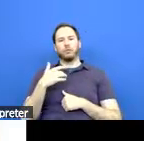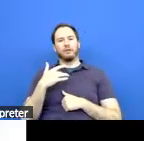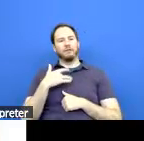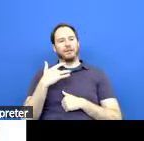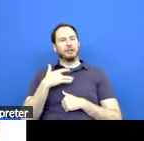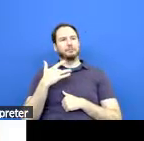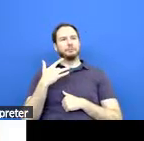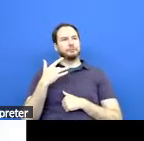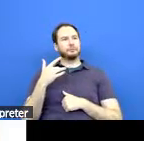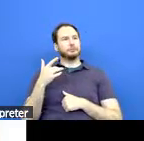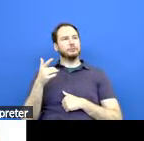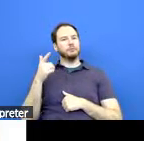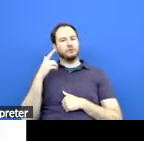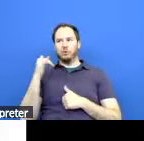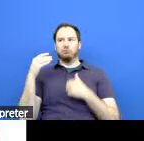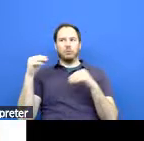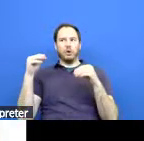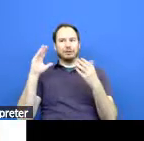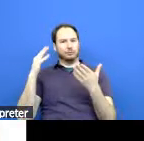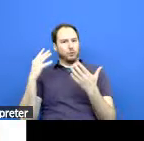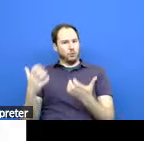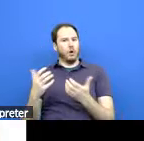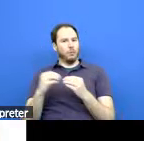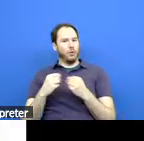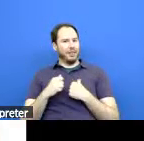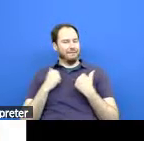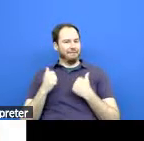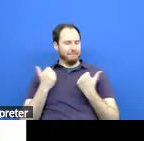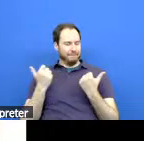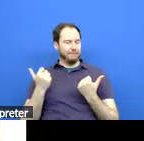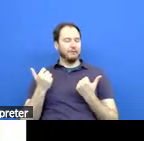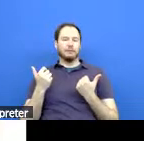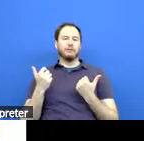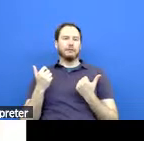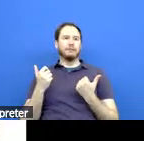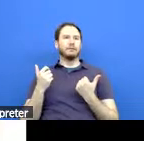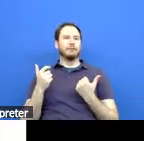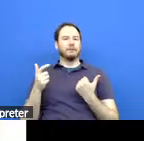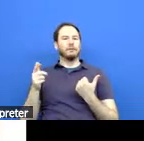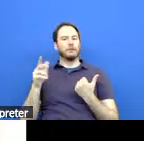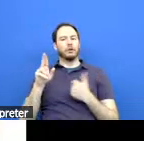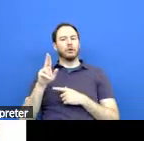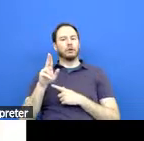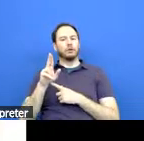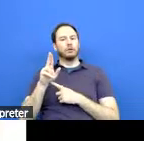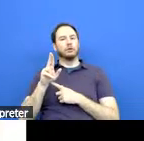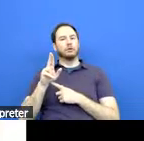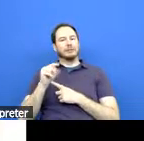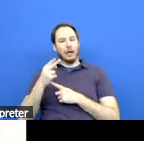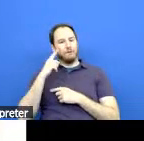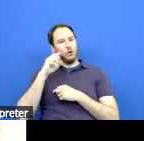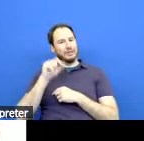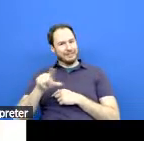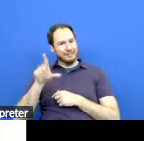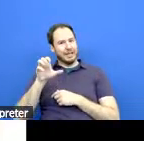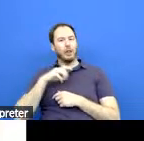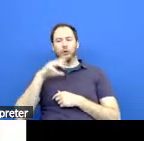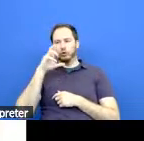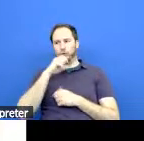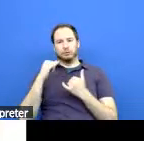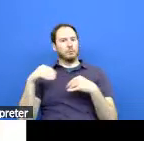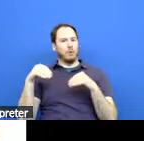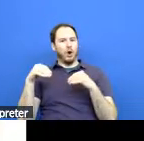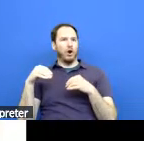need for this in the marketplace. And as I said, the units are for sale. We assume in this market